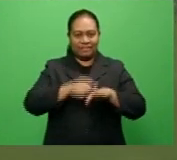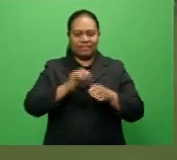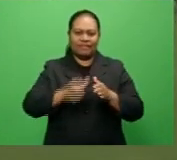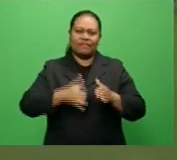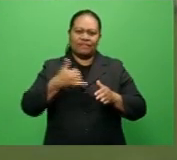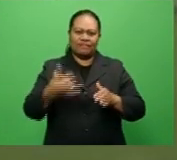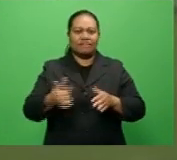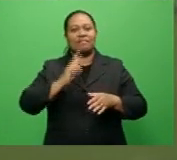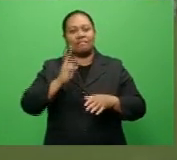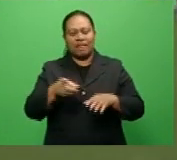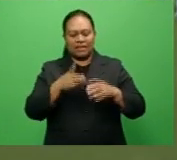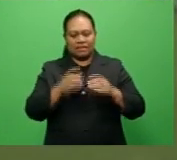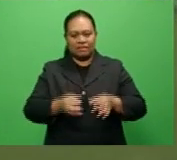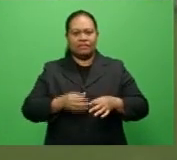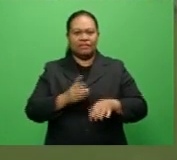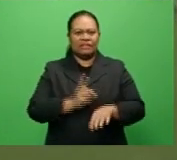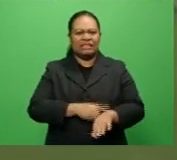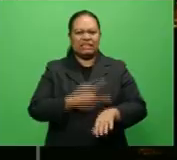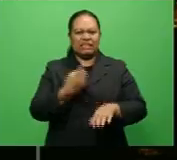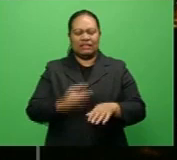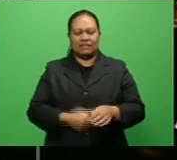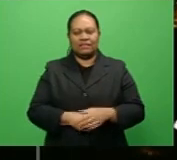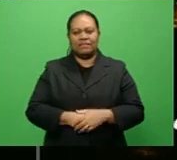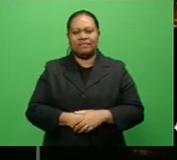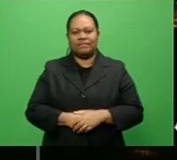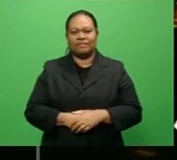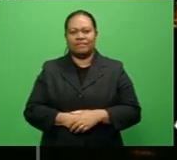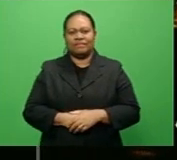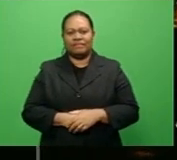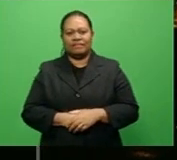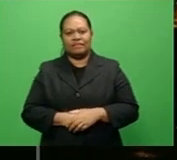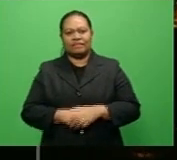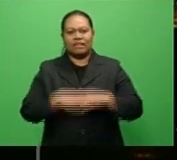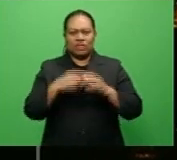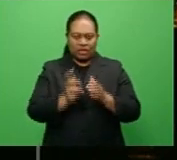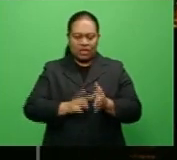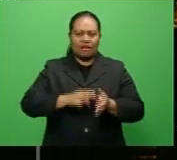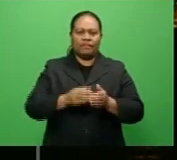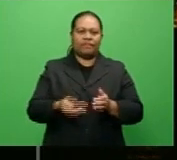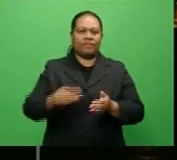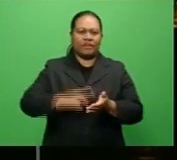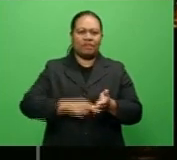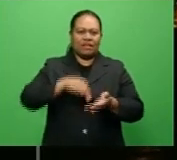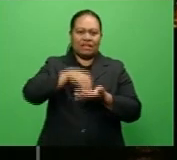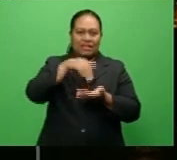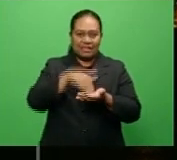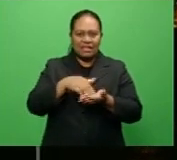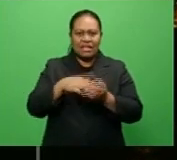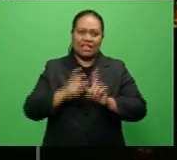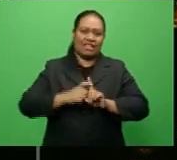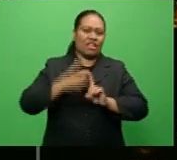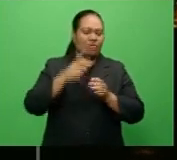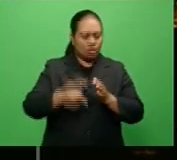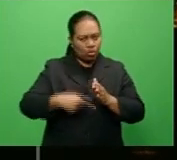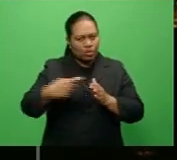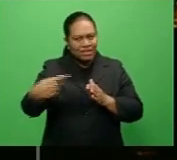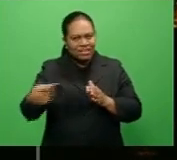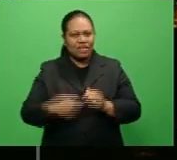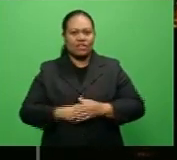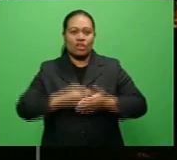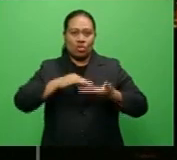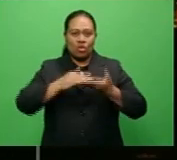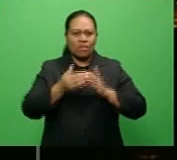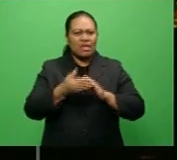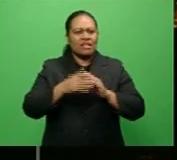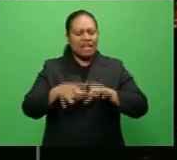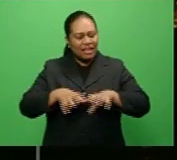were delayed multiple times. The Uprising Rugby Centre in Pacific Harbour will now be able to continue its